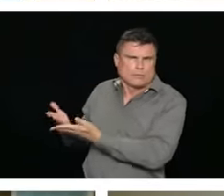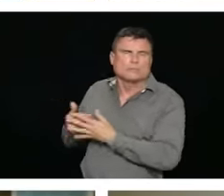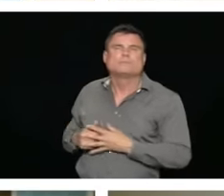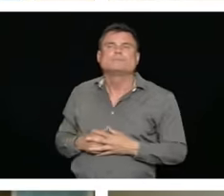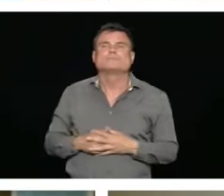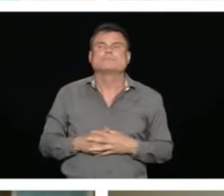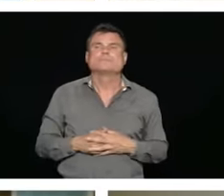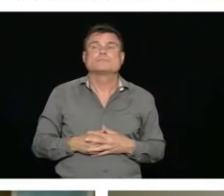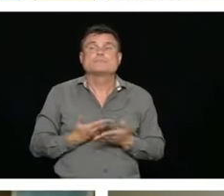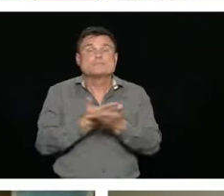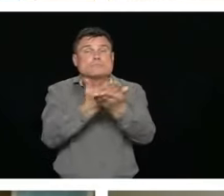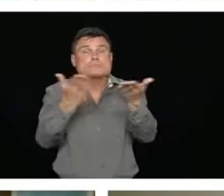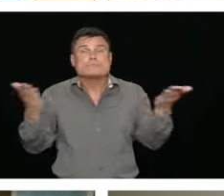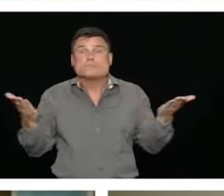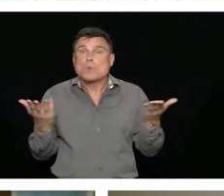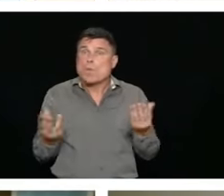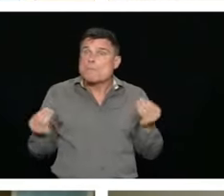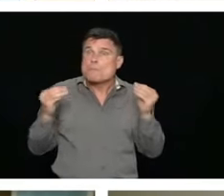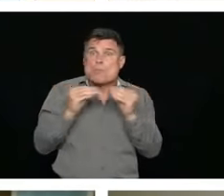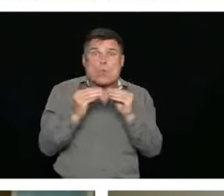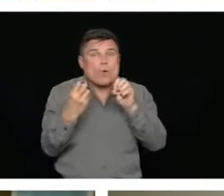please go to